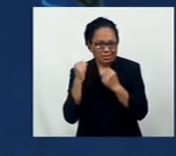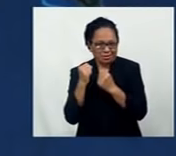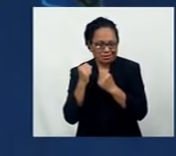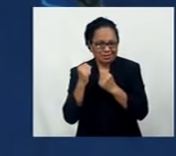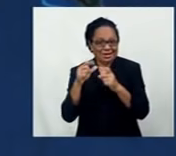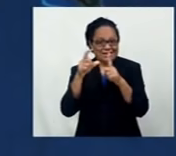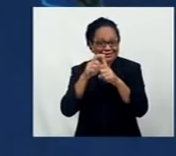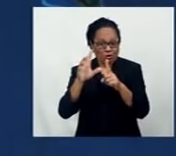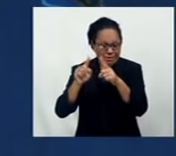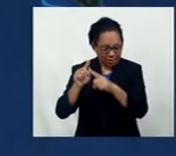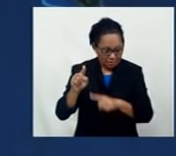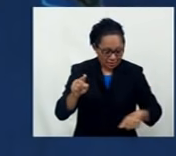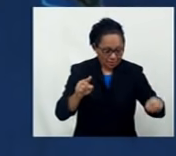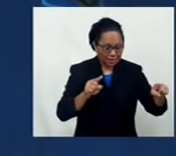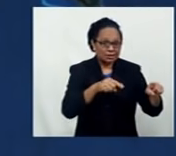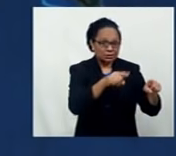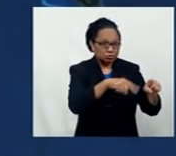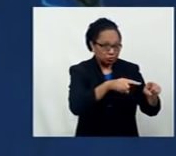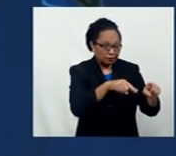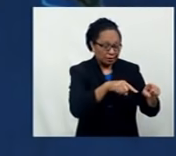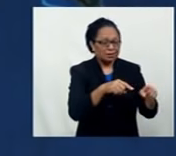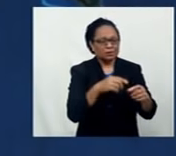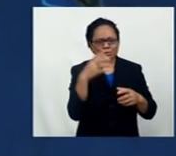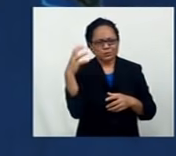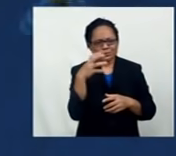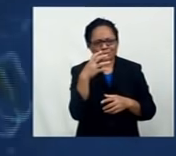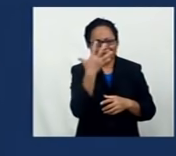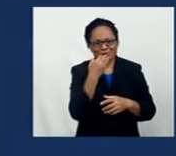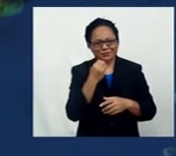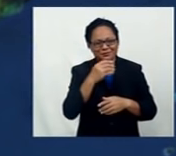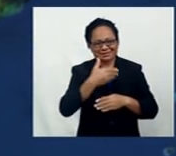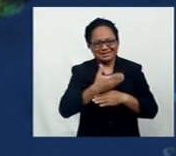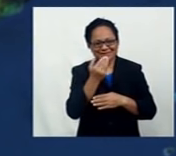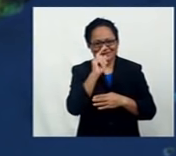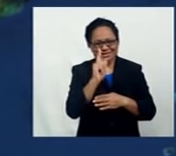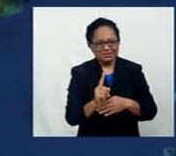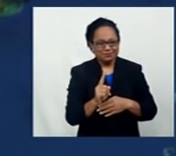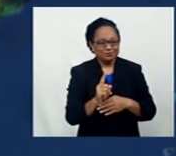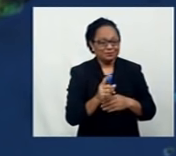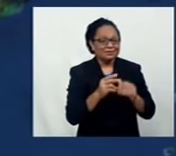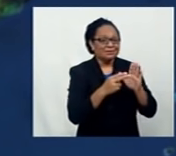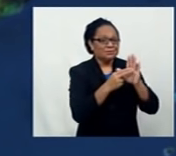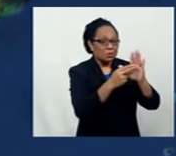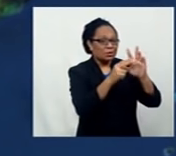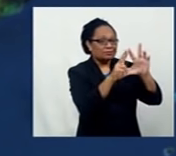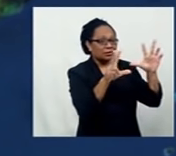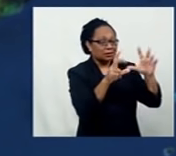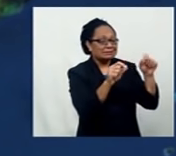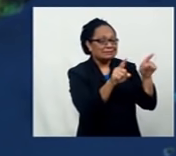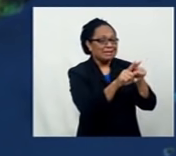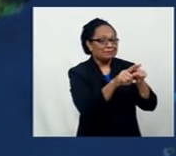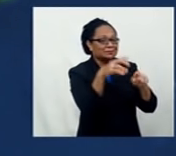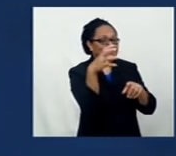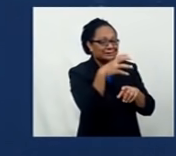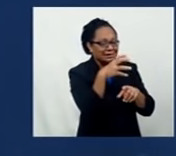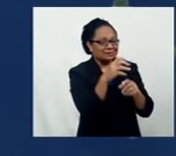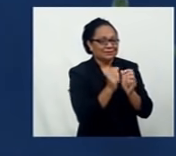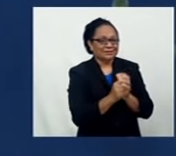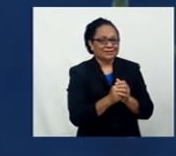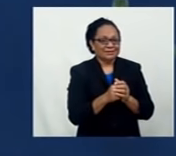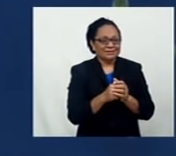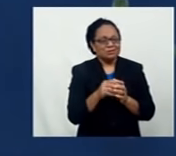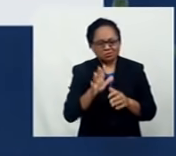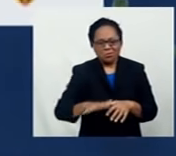from Pacific Harbour to Suva, another beautiful sunny day. And in the north, similar conditions prevailed. All in all, a good